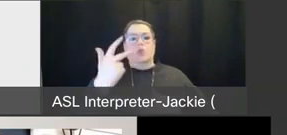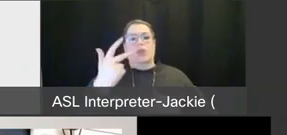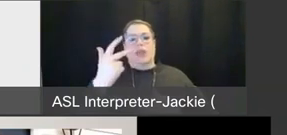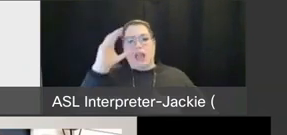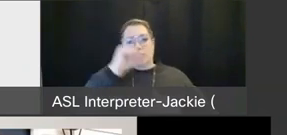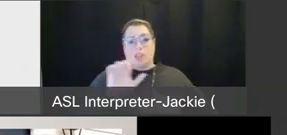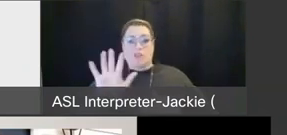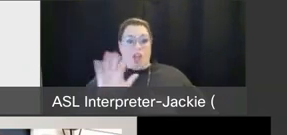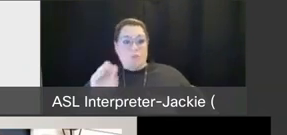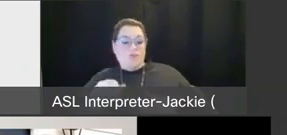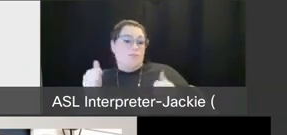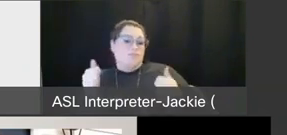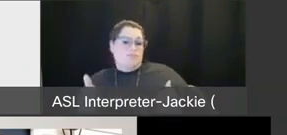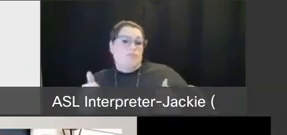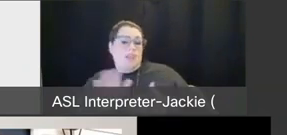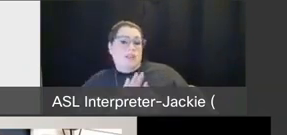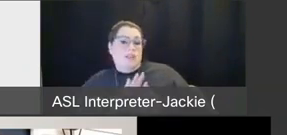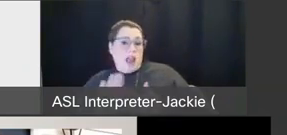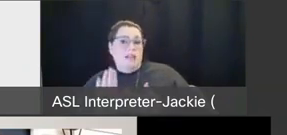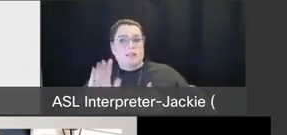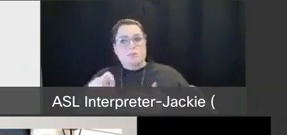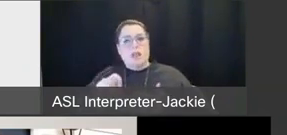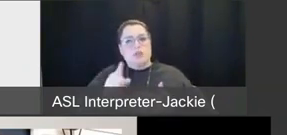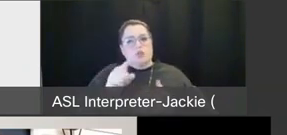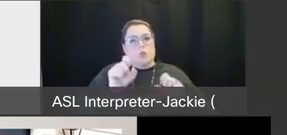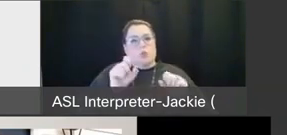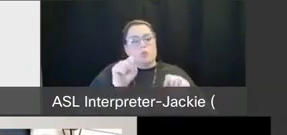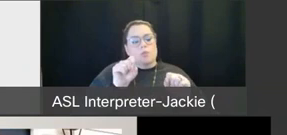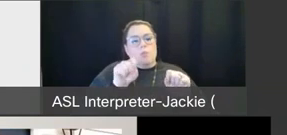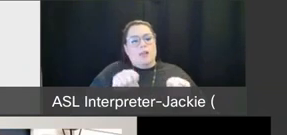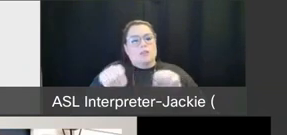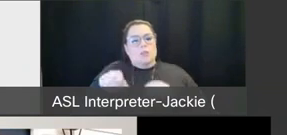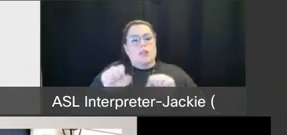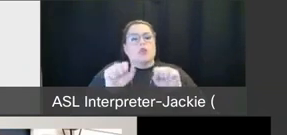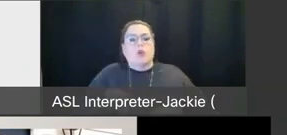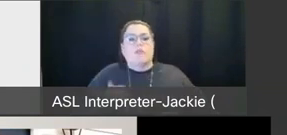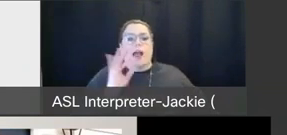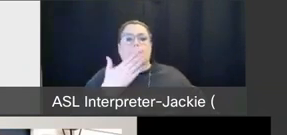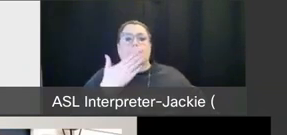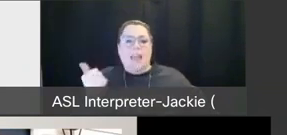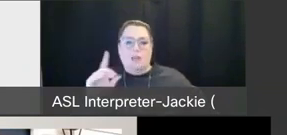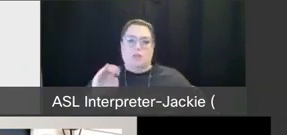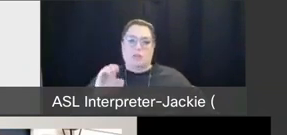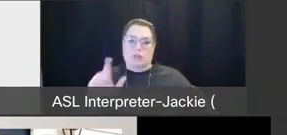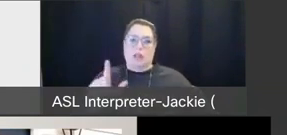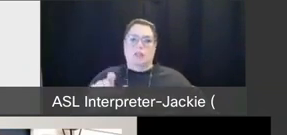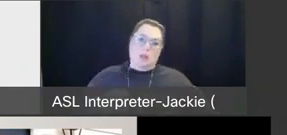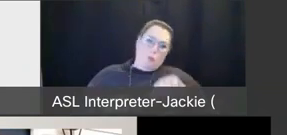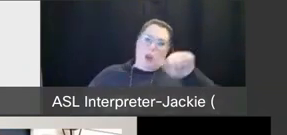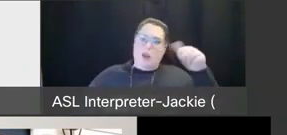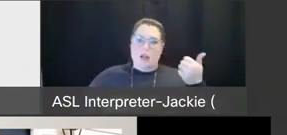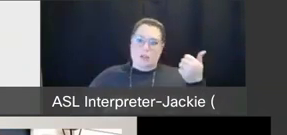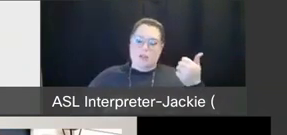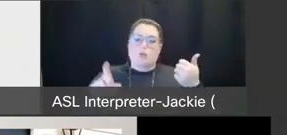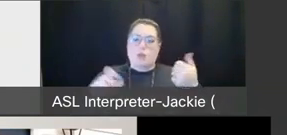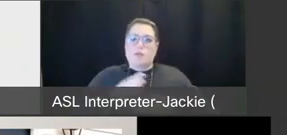to negotiate that nice little discount down the road as well. But, for saving 5%, you want to make sure you're actually getting a